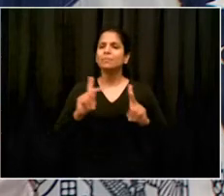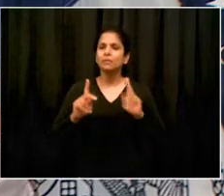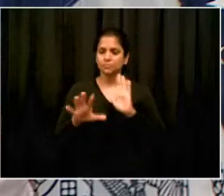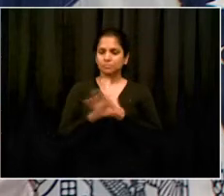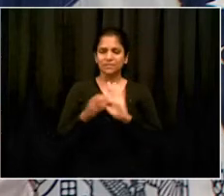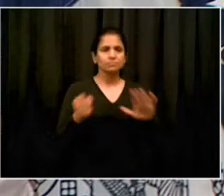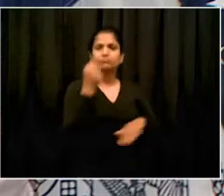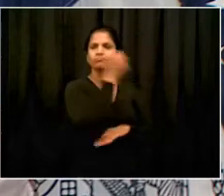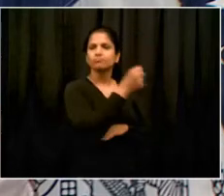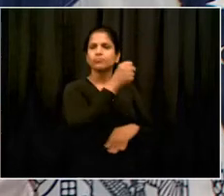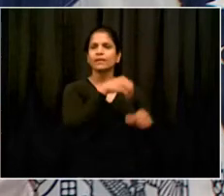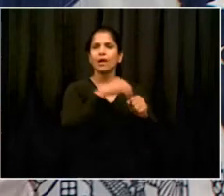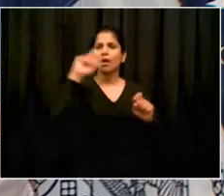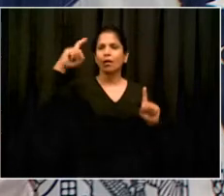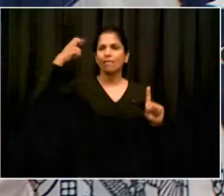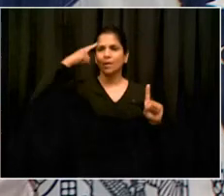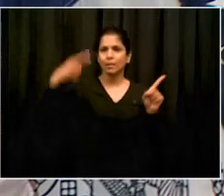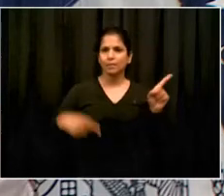in Spanish.